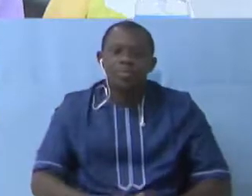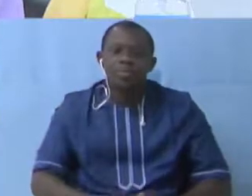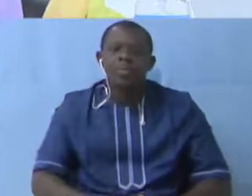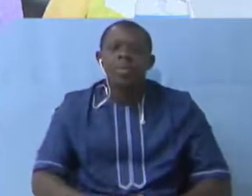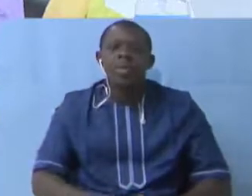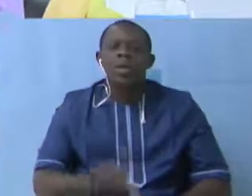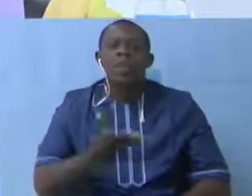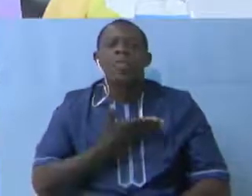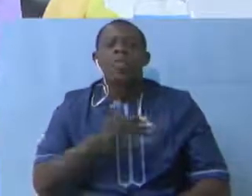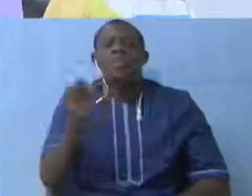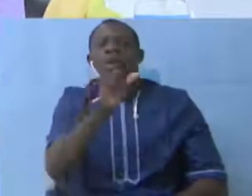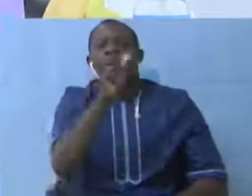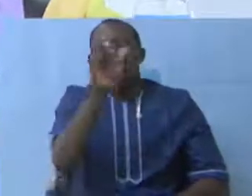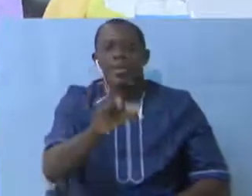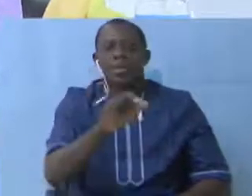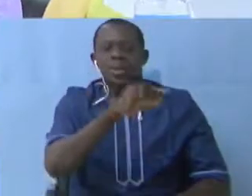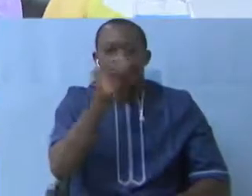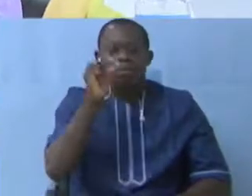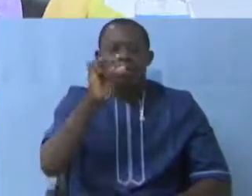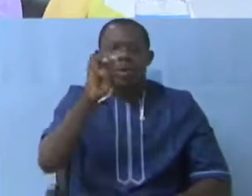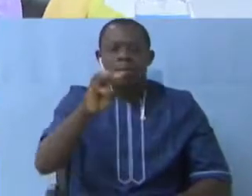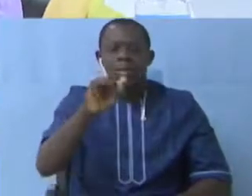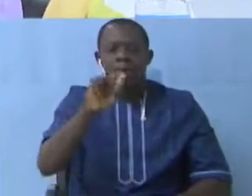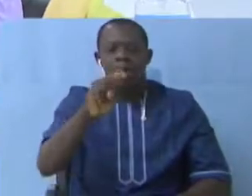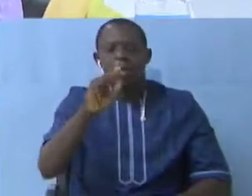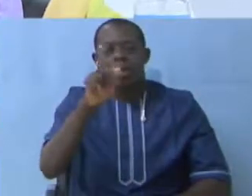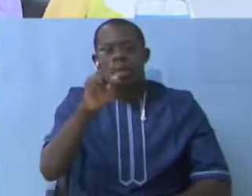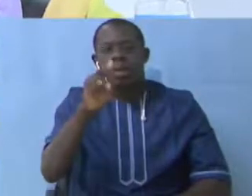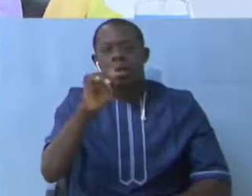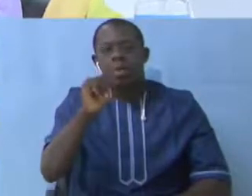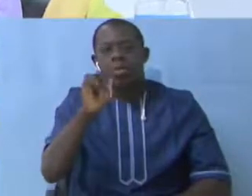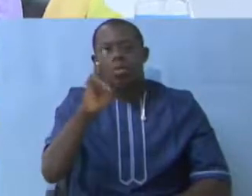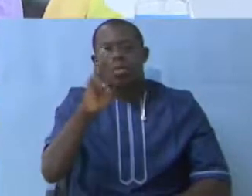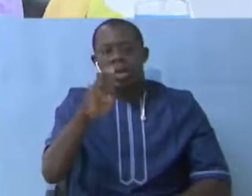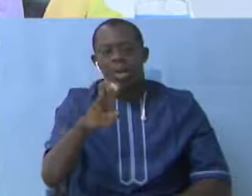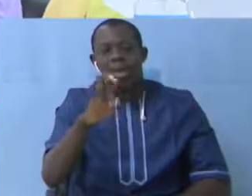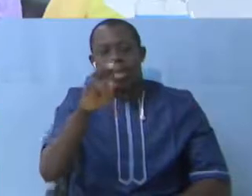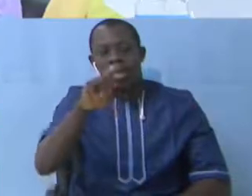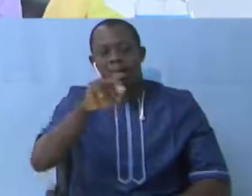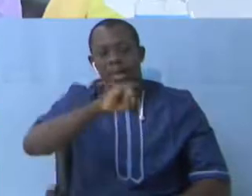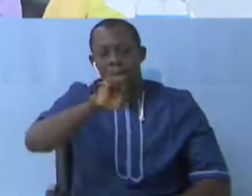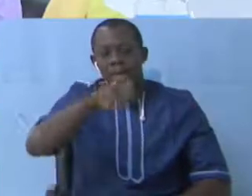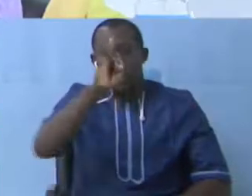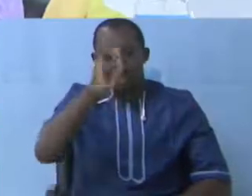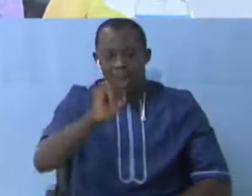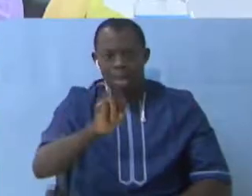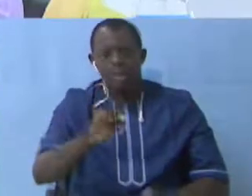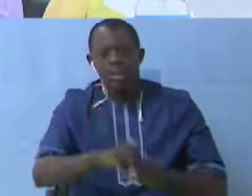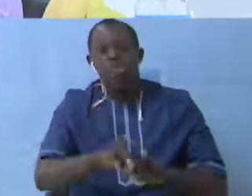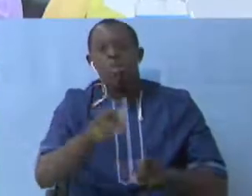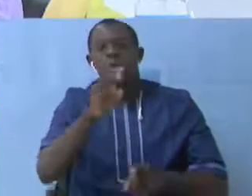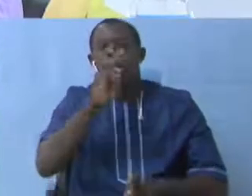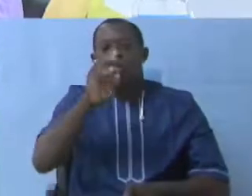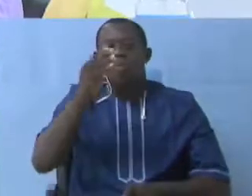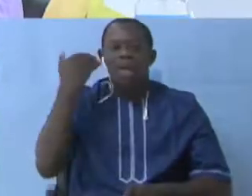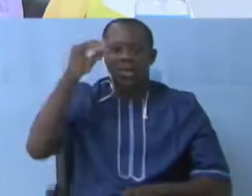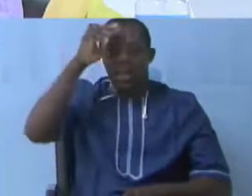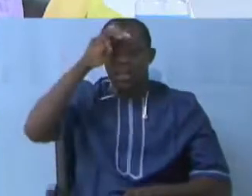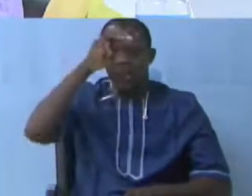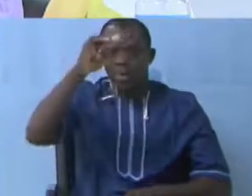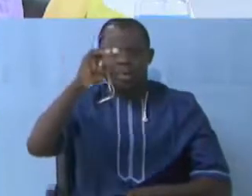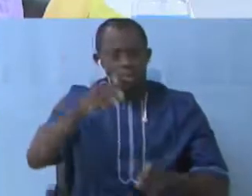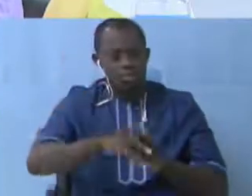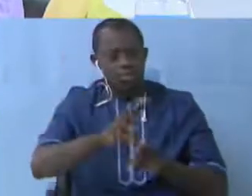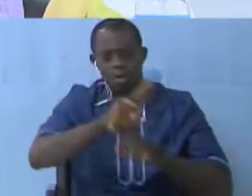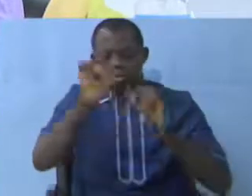former minister, set the tone and said that they would not tolerate the position, and he